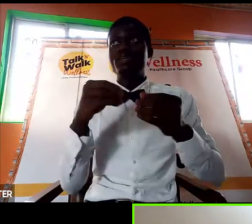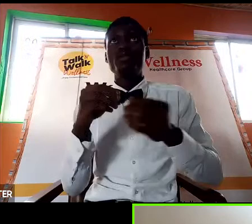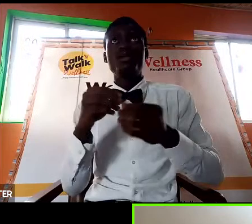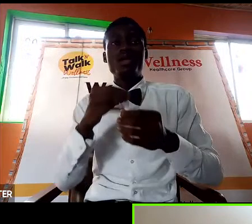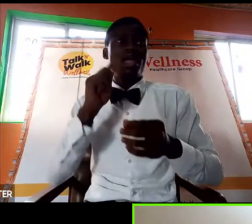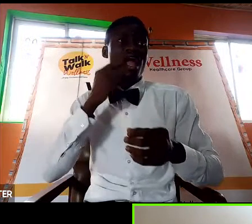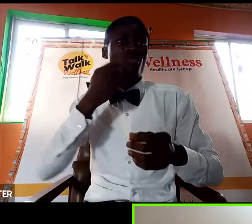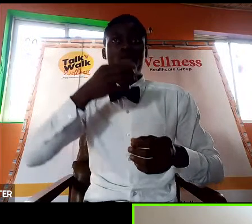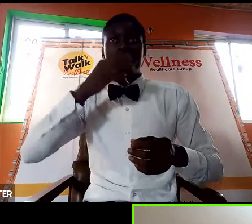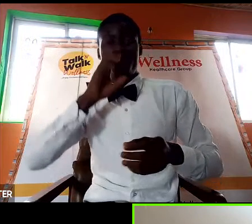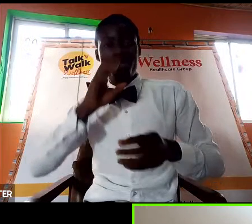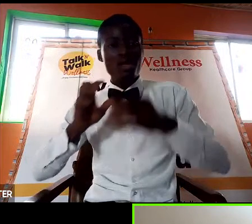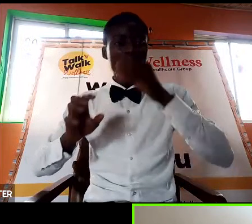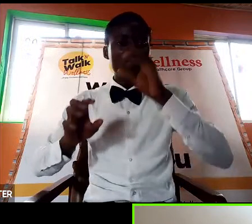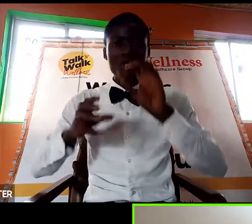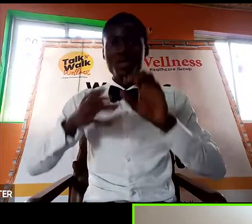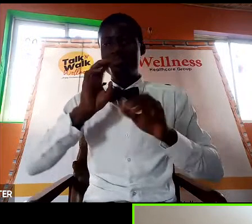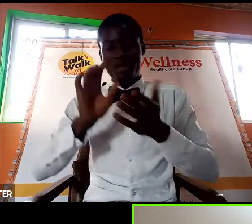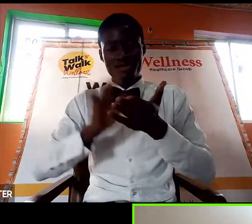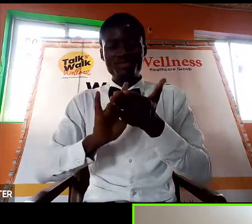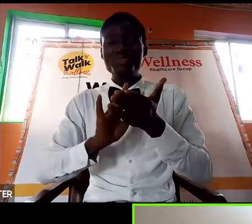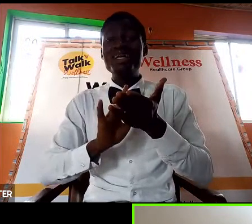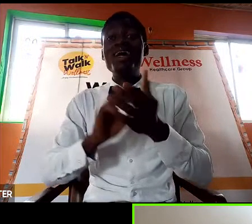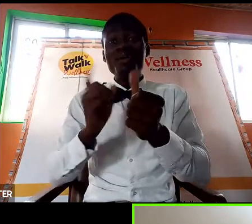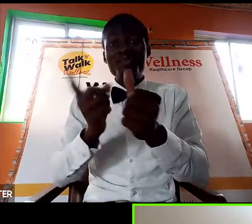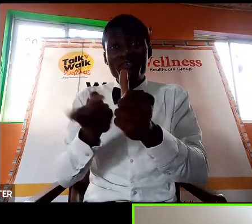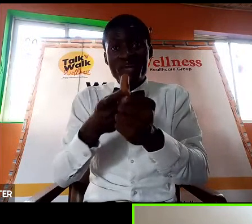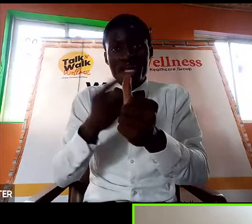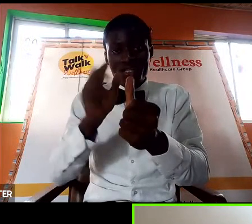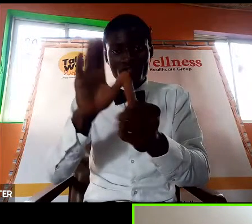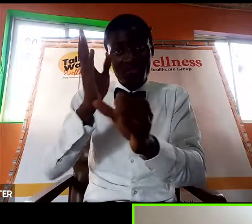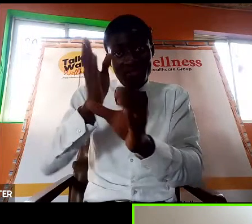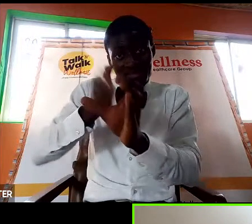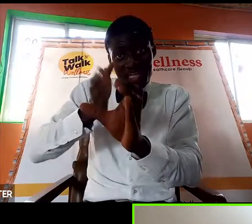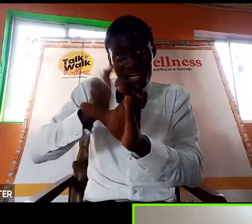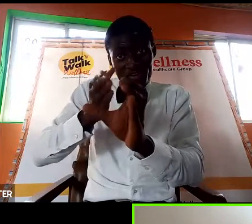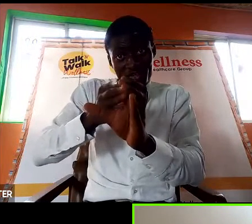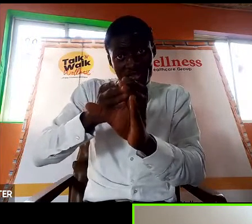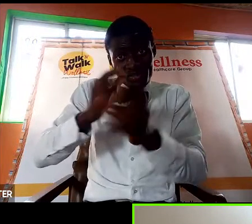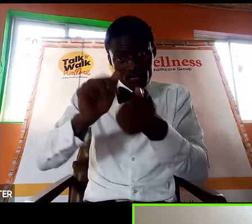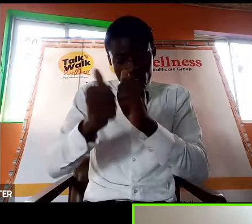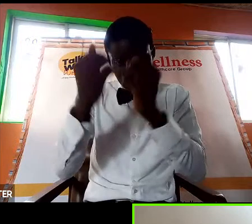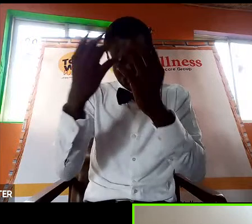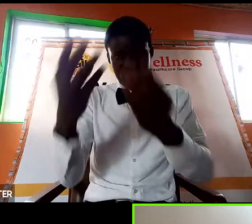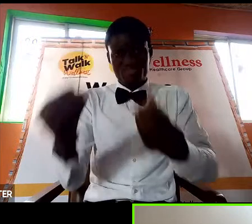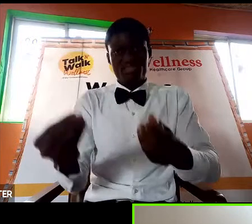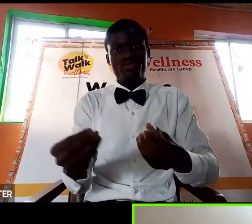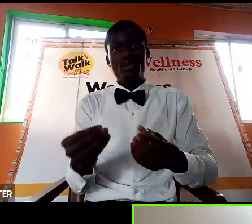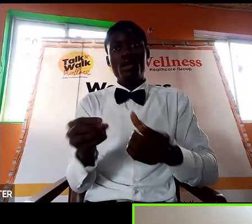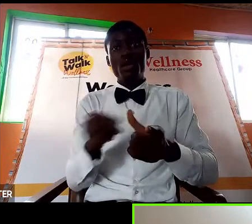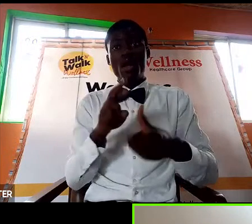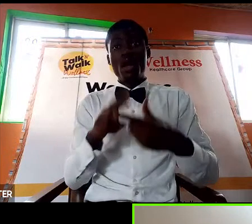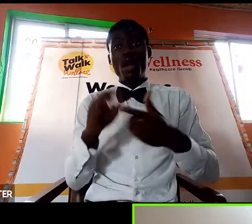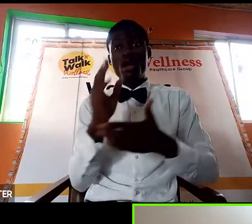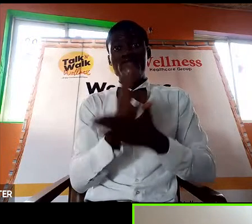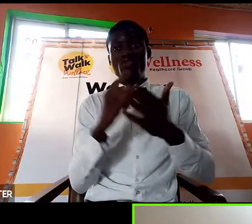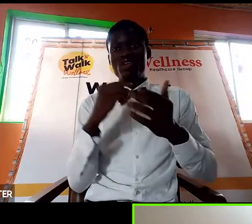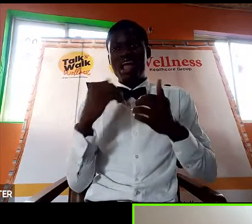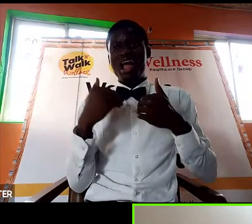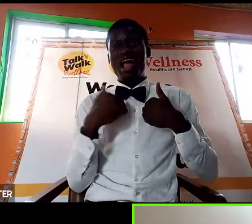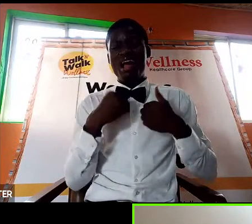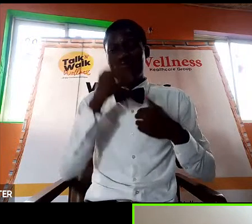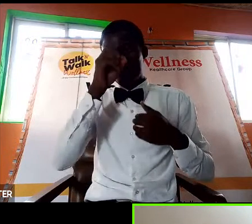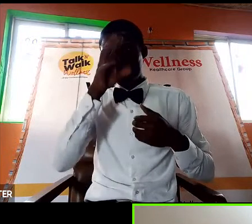of your psychological issues, right? Imagine somebody that is rigid, or somebody that has an orgasmia, and you are taking kayamata. What are you talking